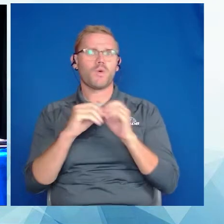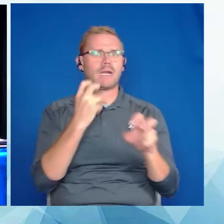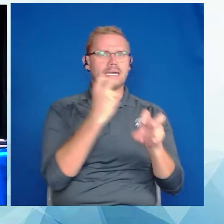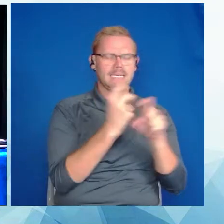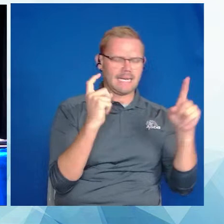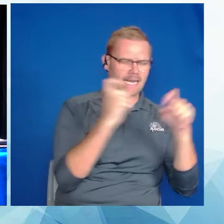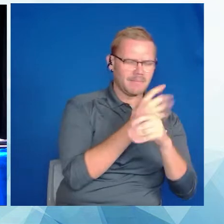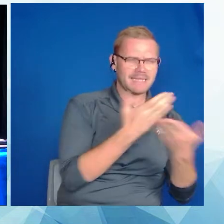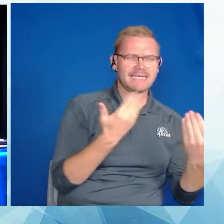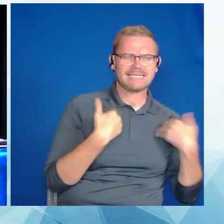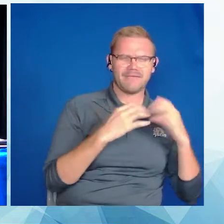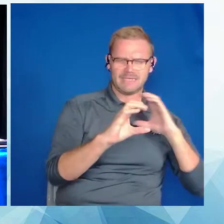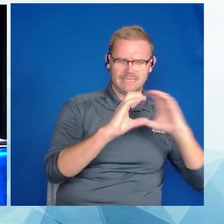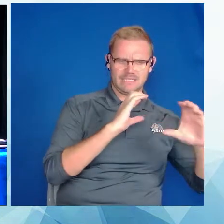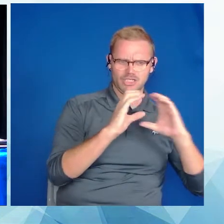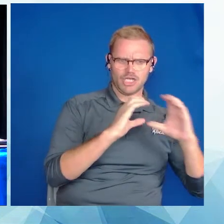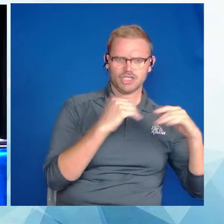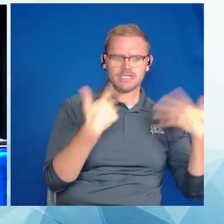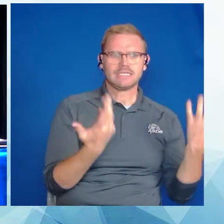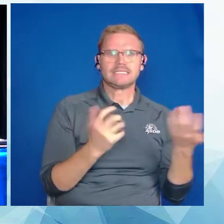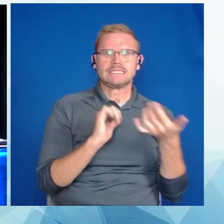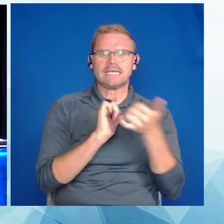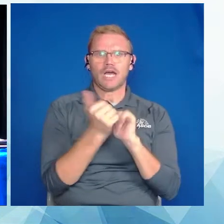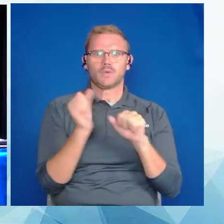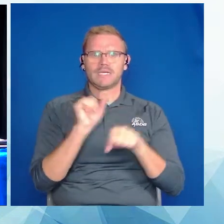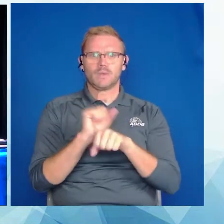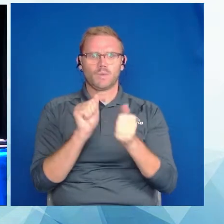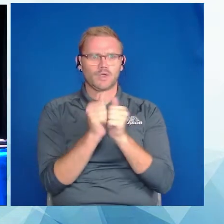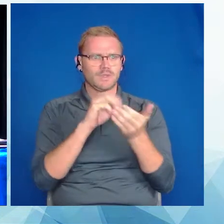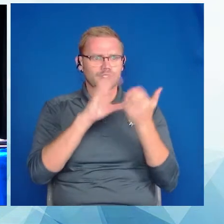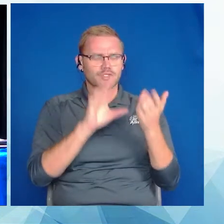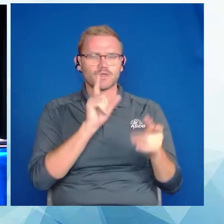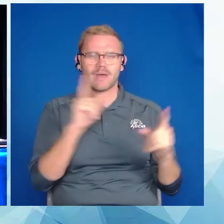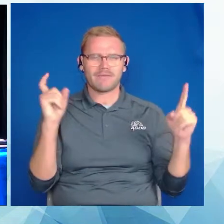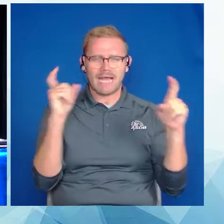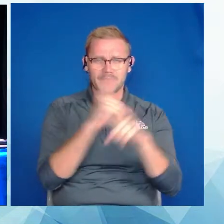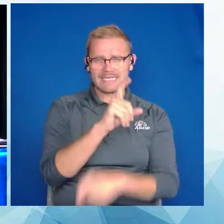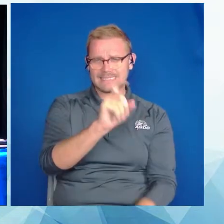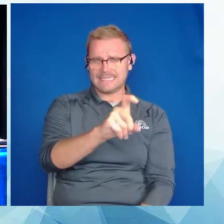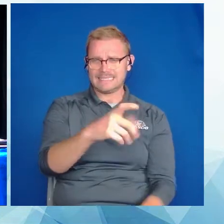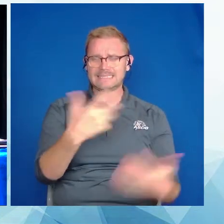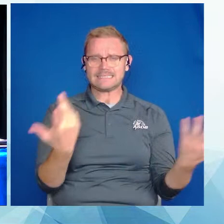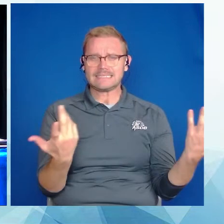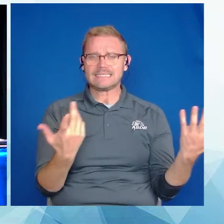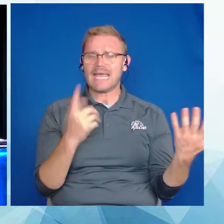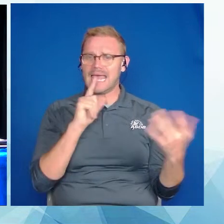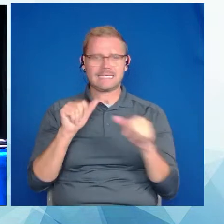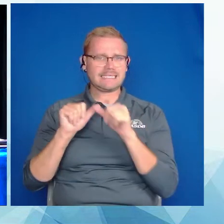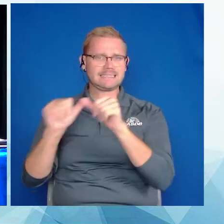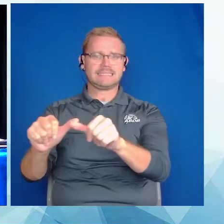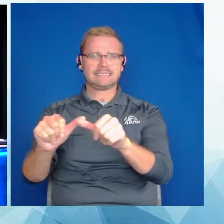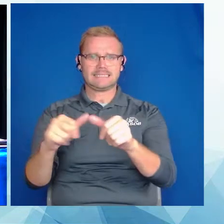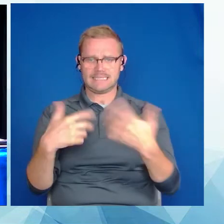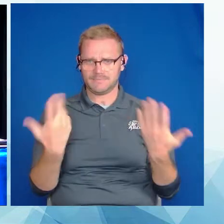having discussions as to how do we work with students who have very complex needs and do it consistently.